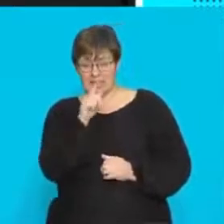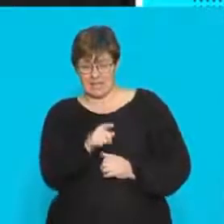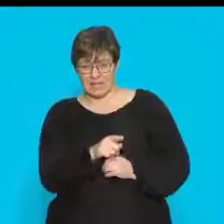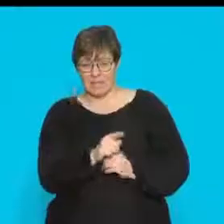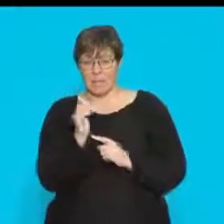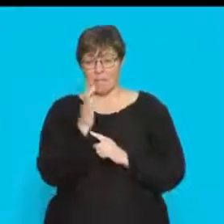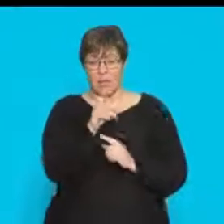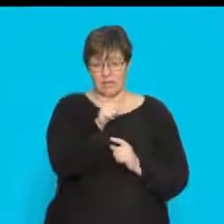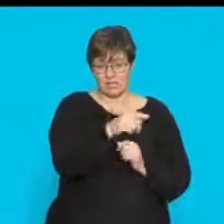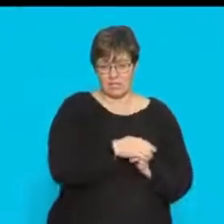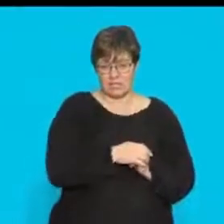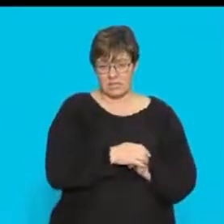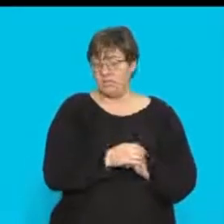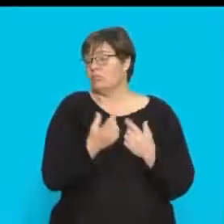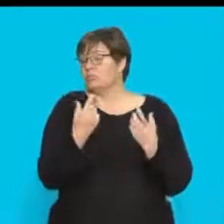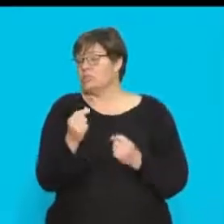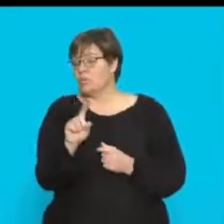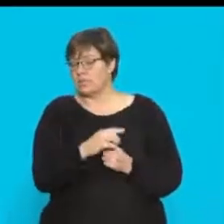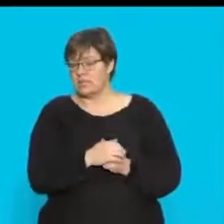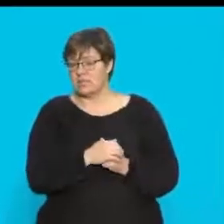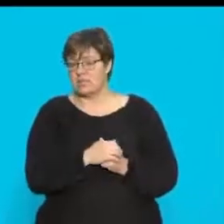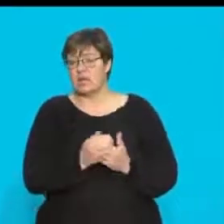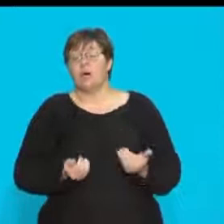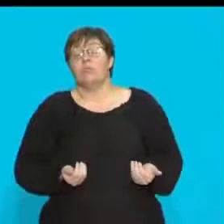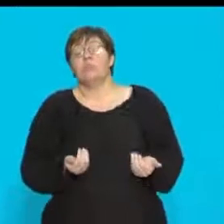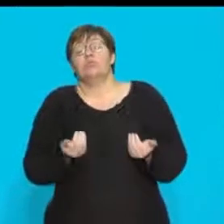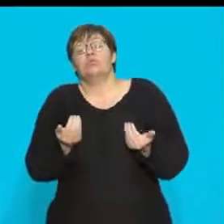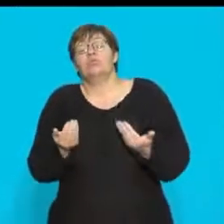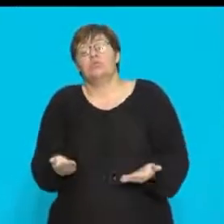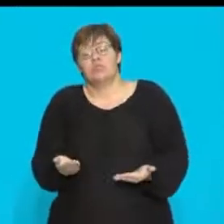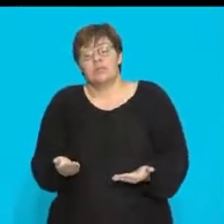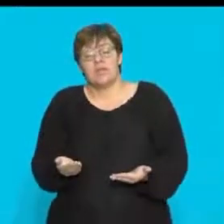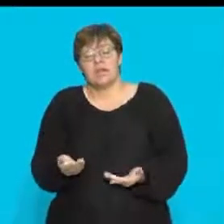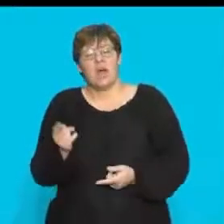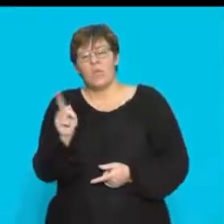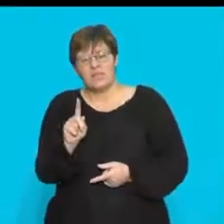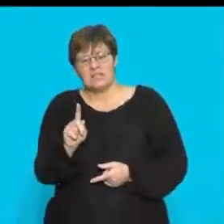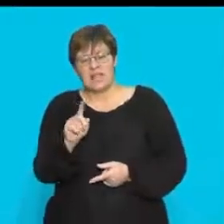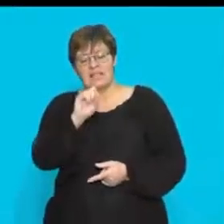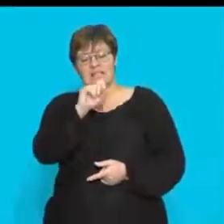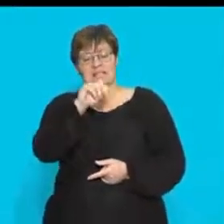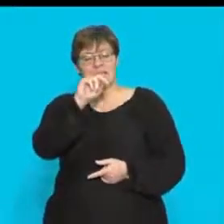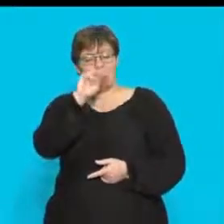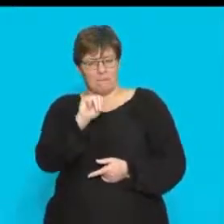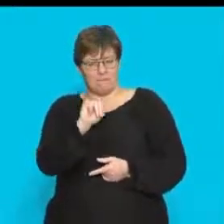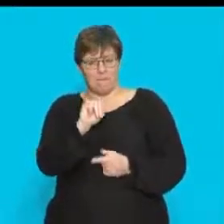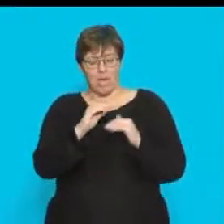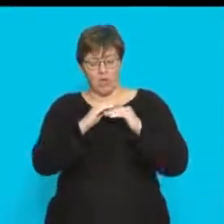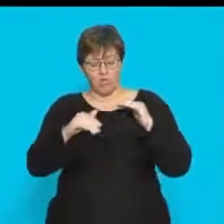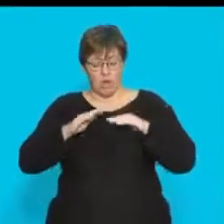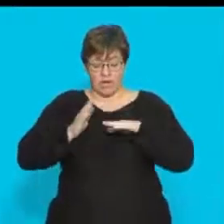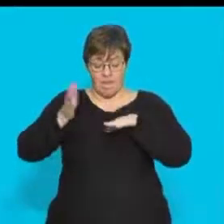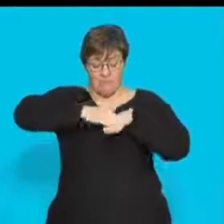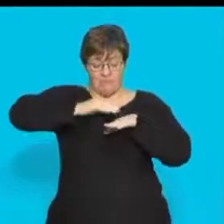see, this is the plant. And what it does is it produces, basically it's a stem